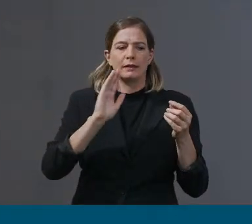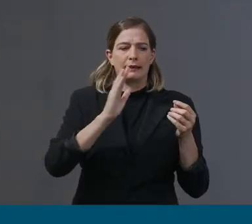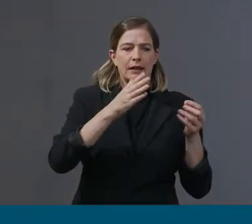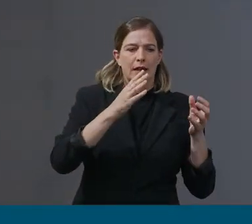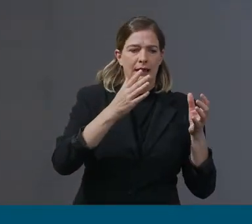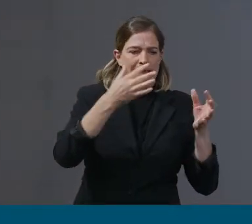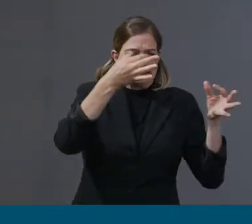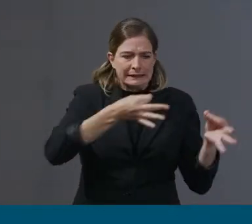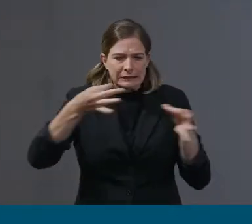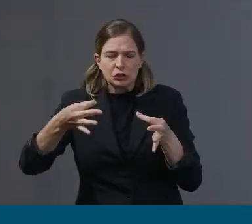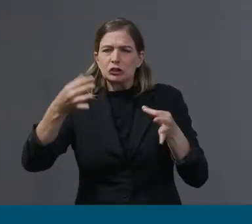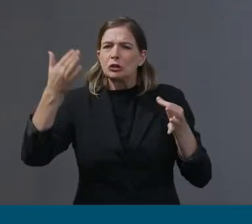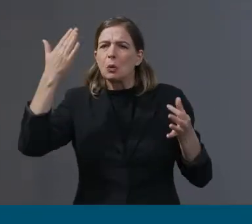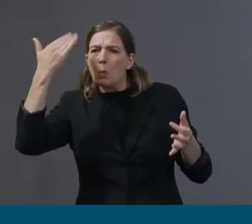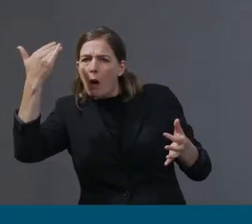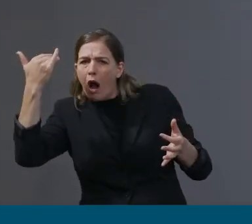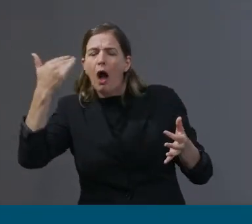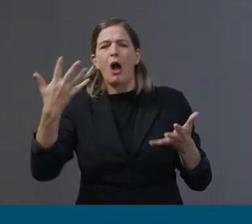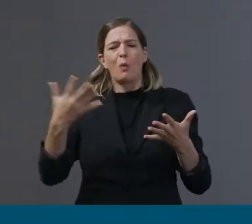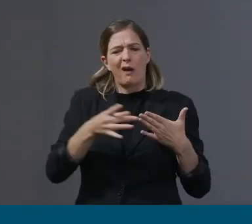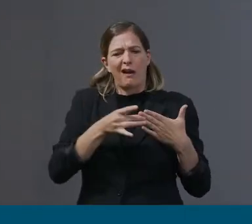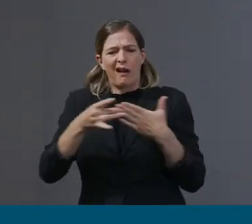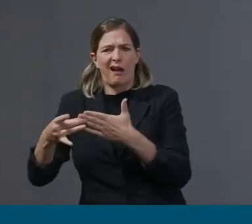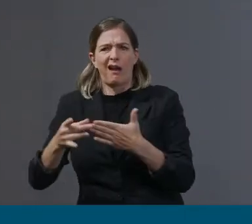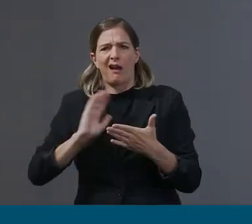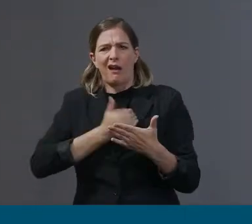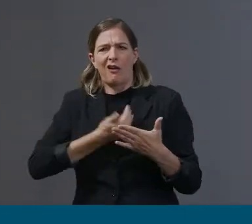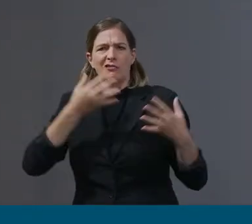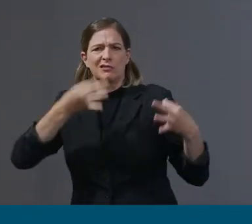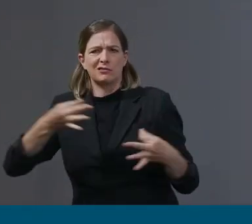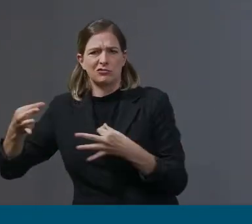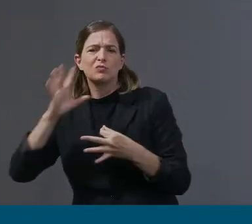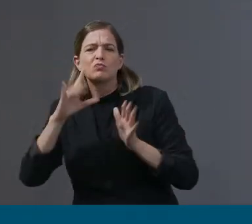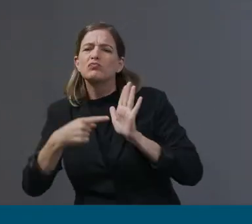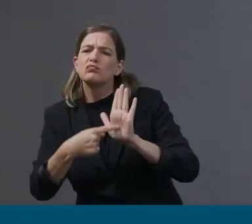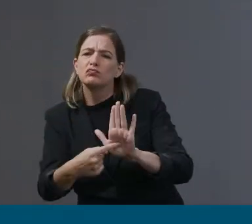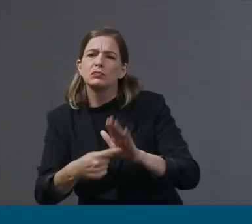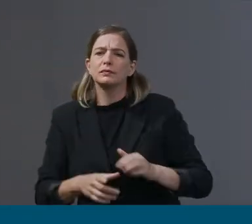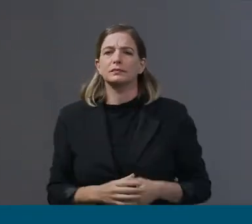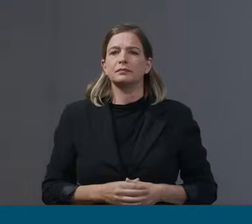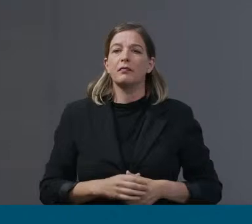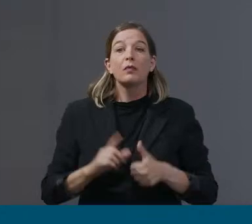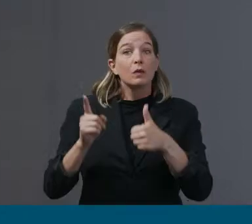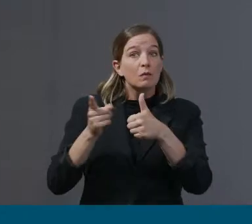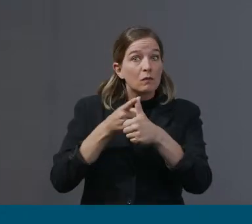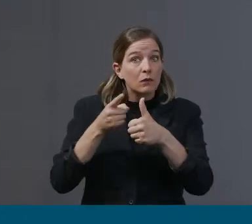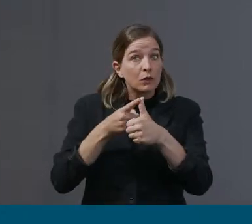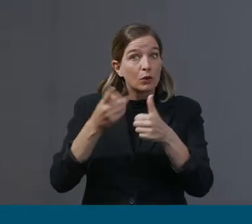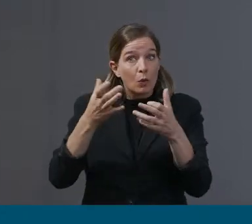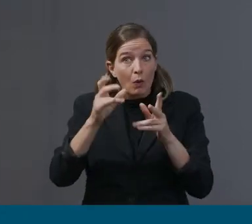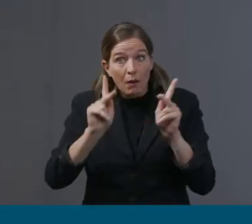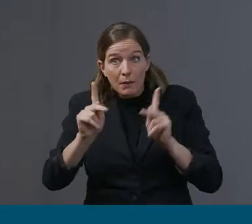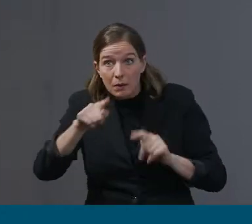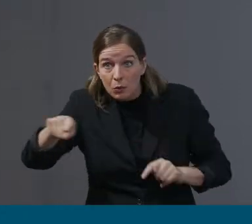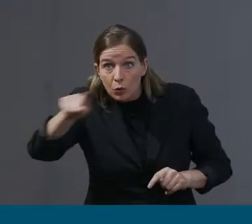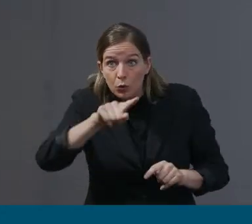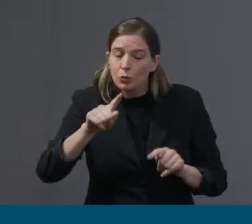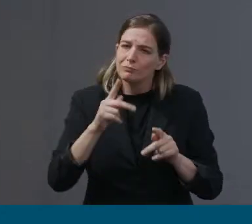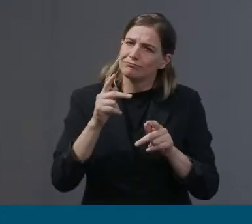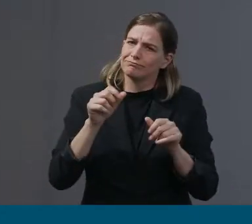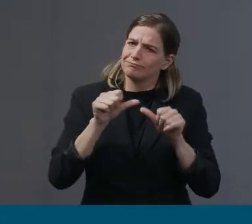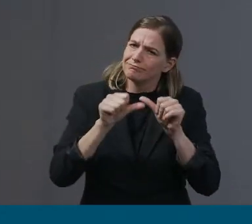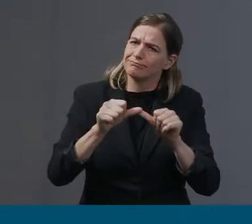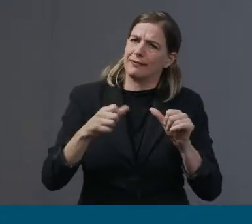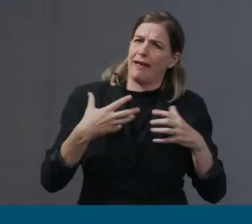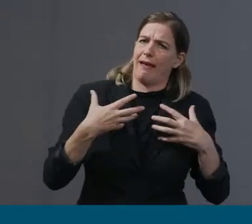decisions. First and foremost, we want people to stay healthy. If you've not contracted COVID-19,